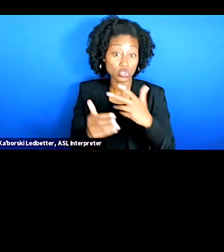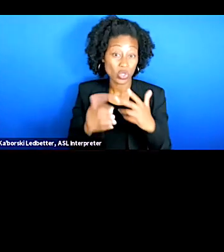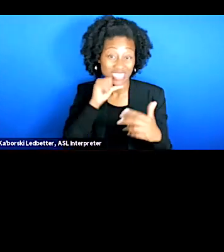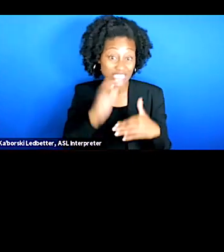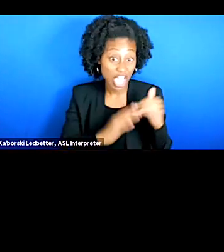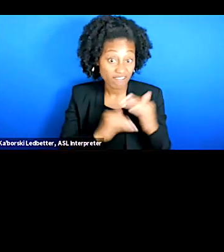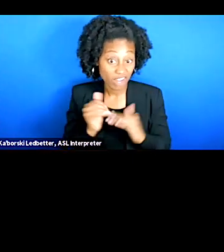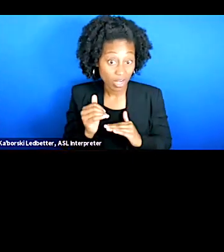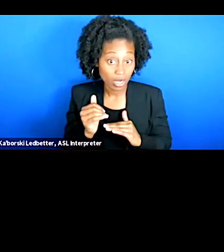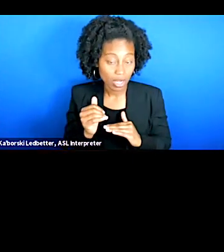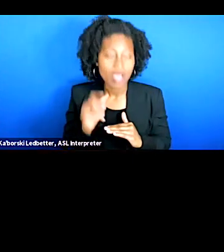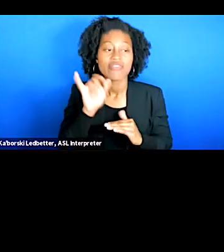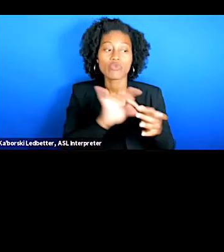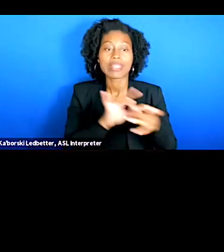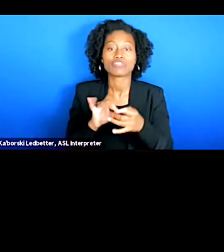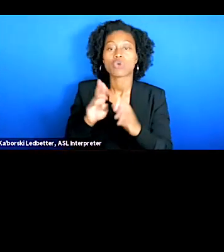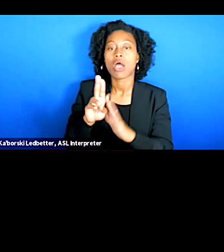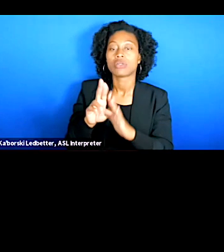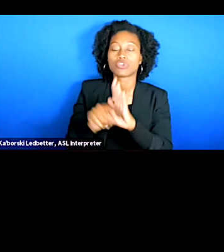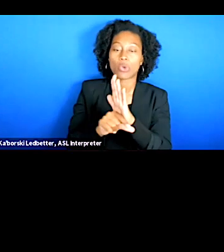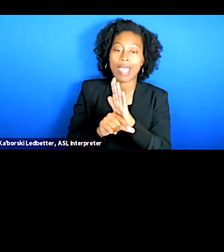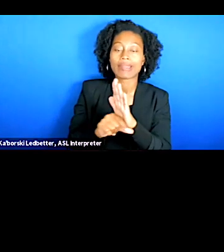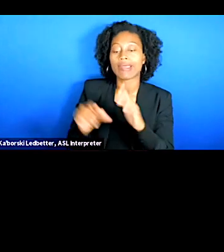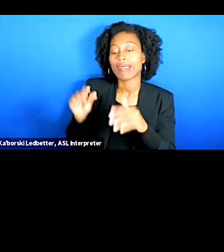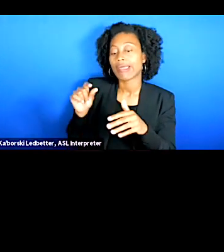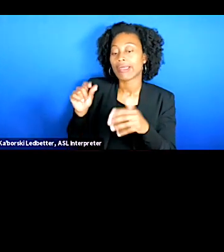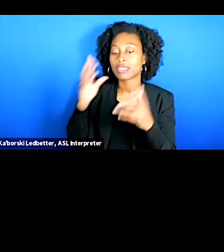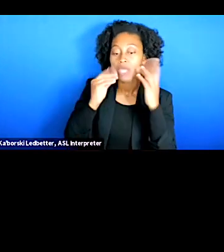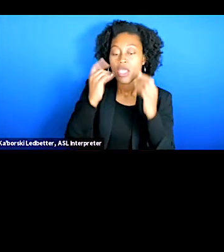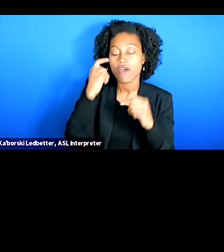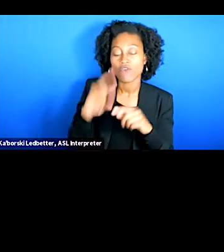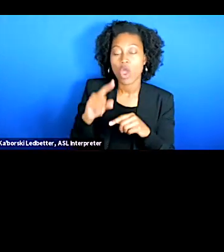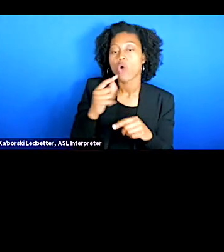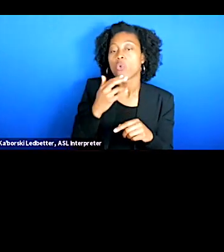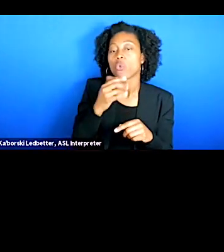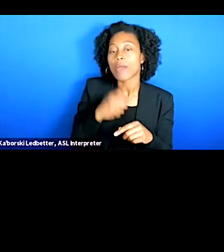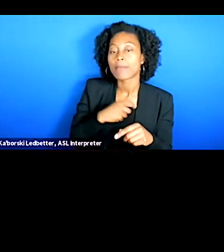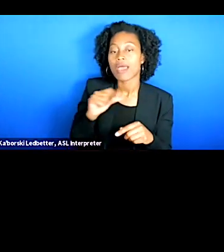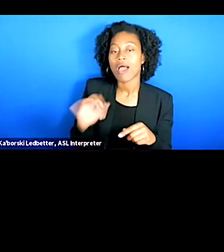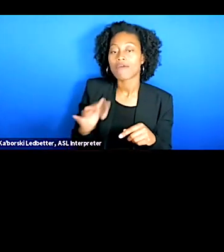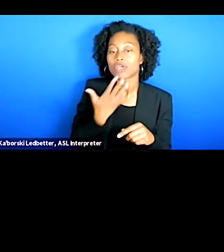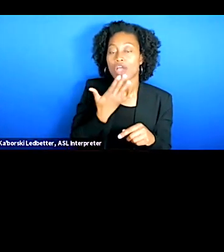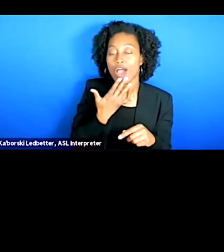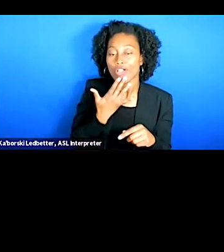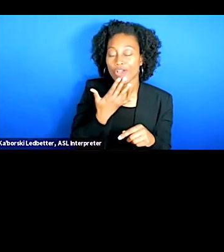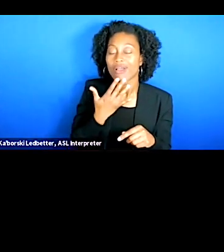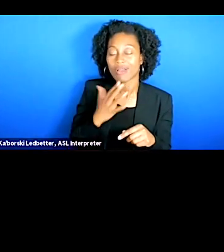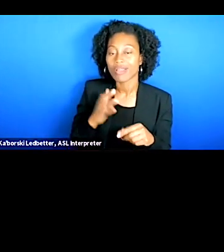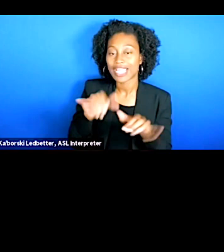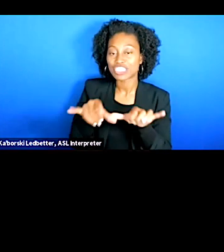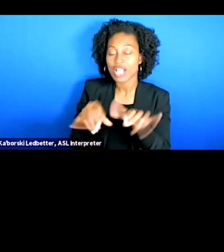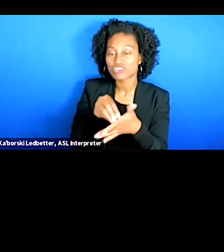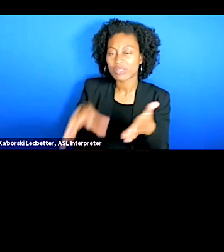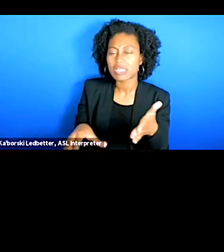with undergraduate experiences for women of color engineering students. So now let's just say